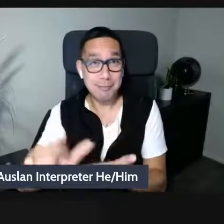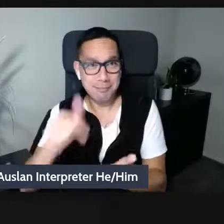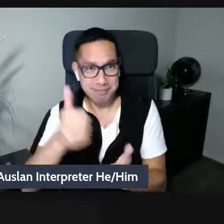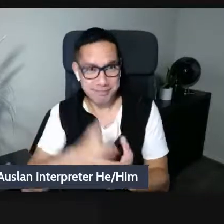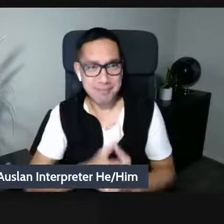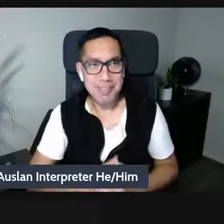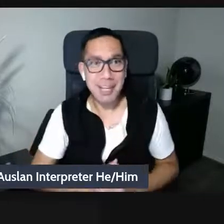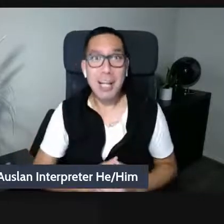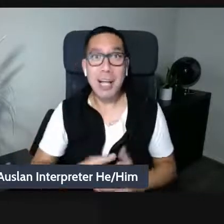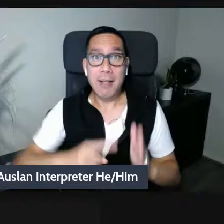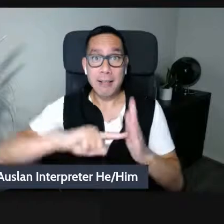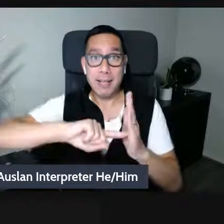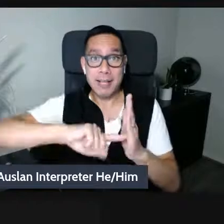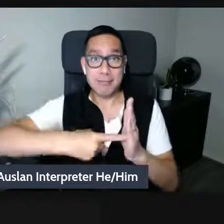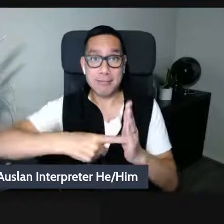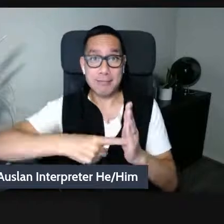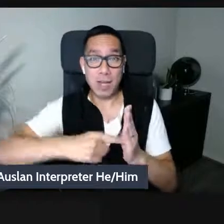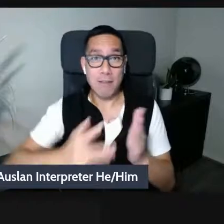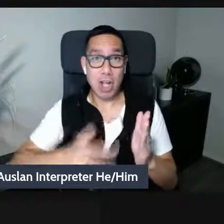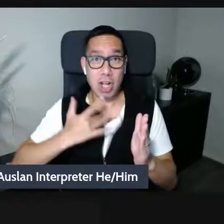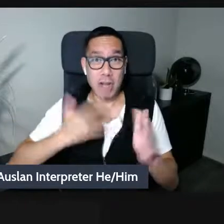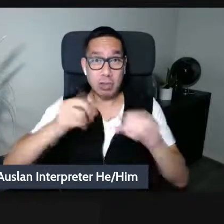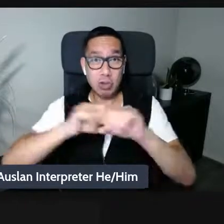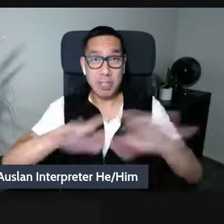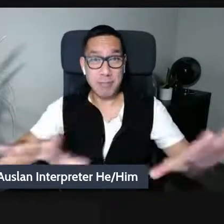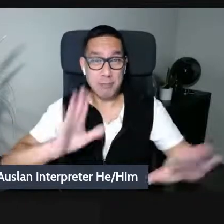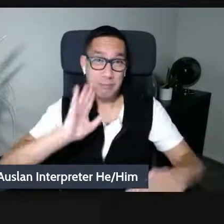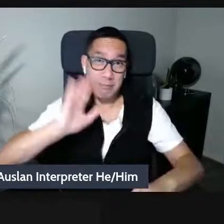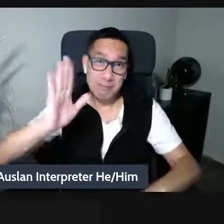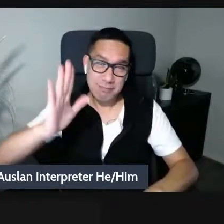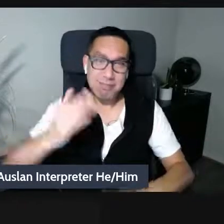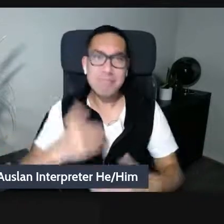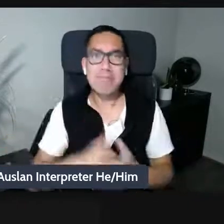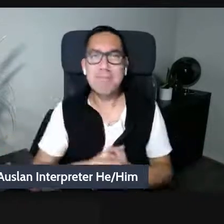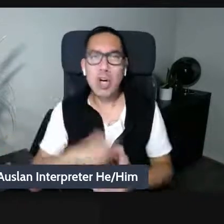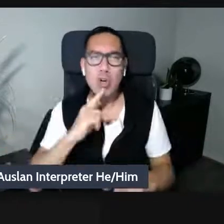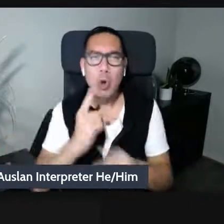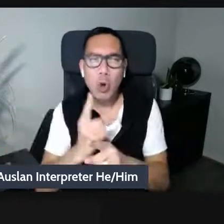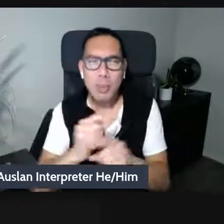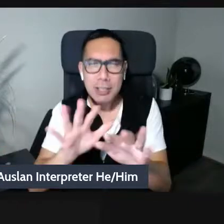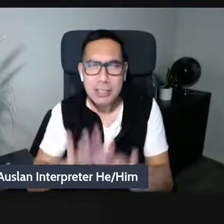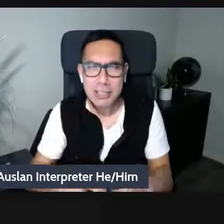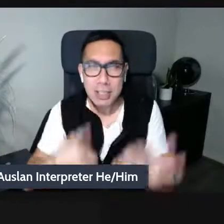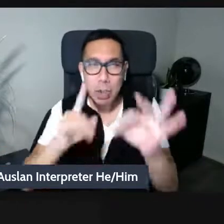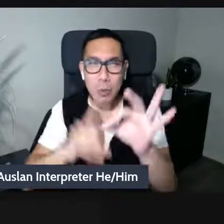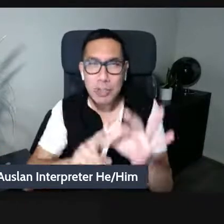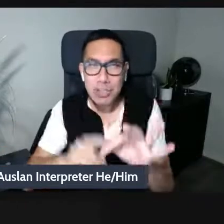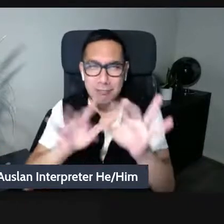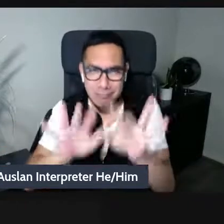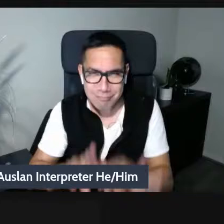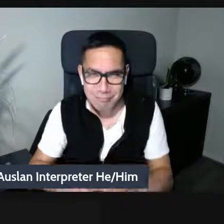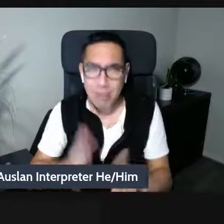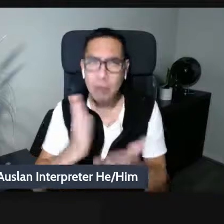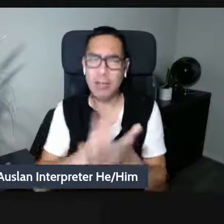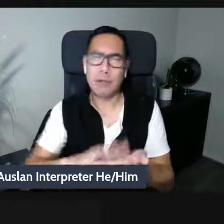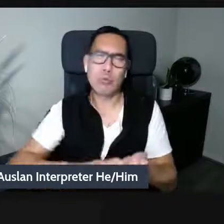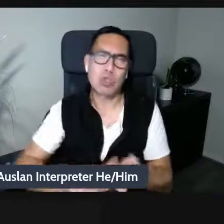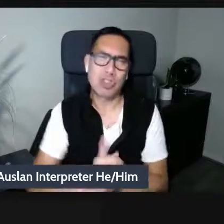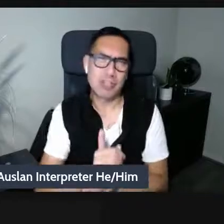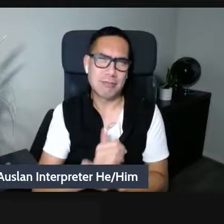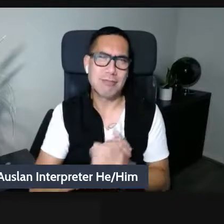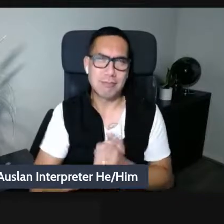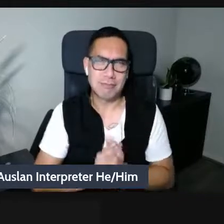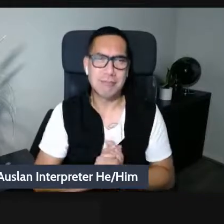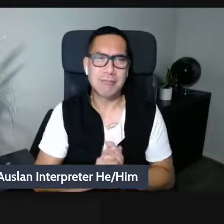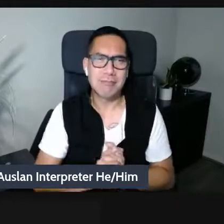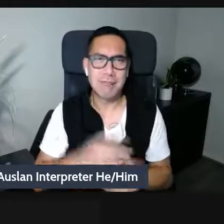That's the end of our live stream presentations. Your comments and your questions are really well appreciated.